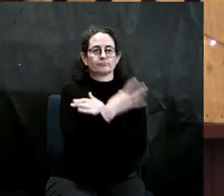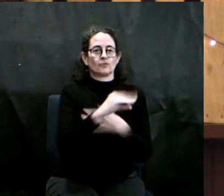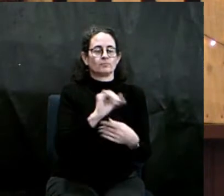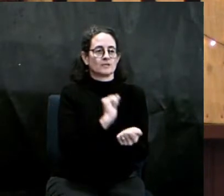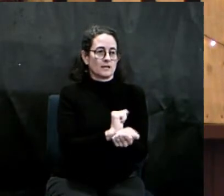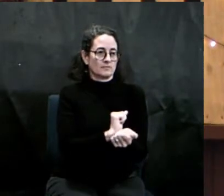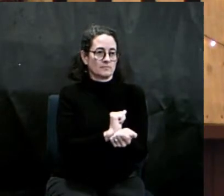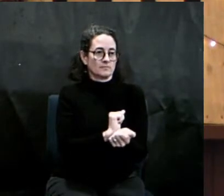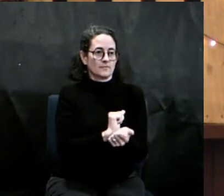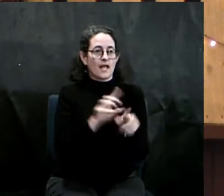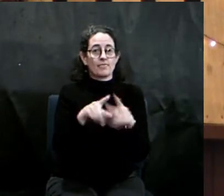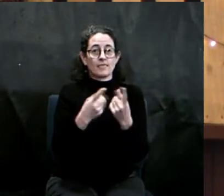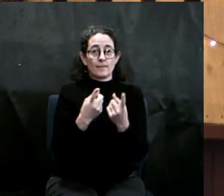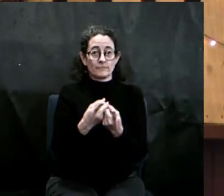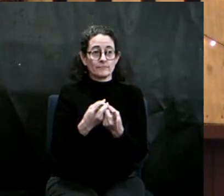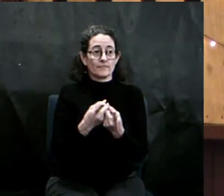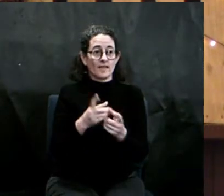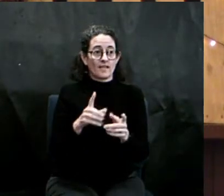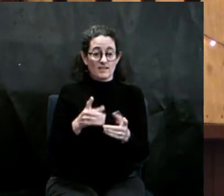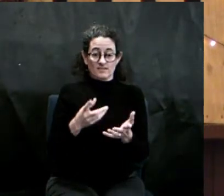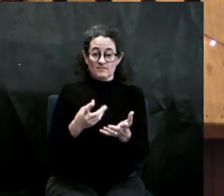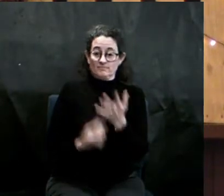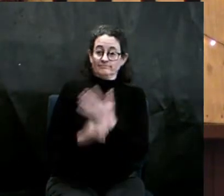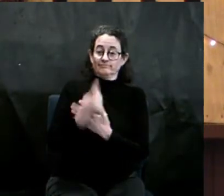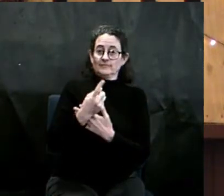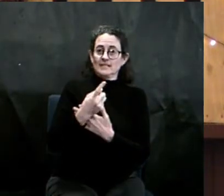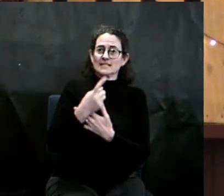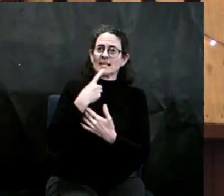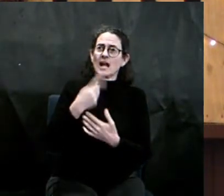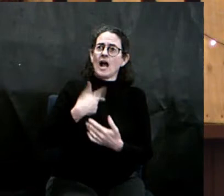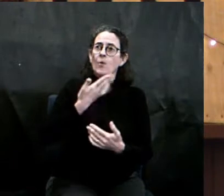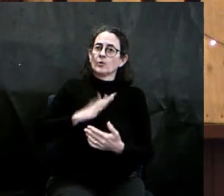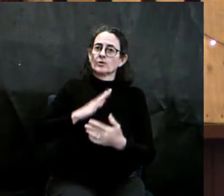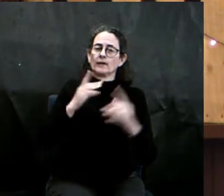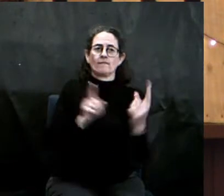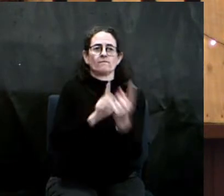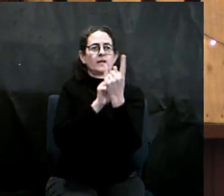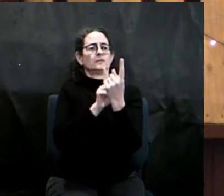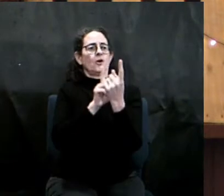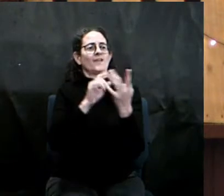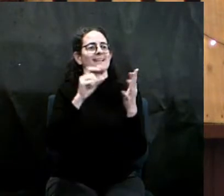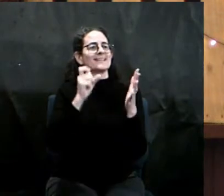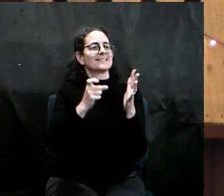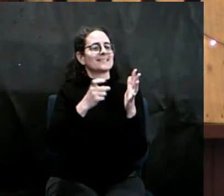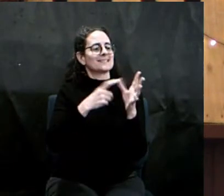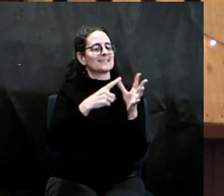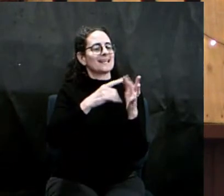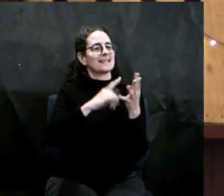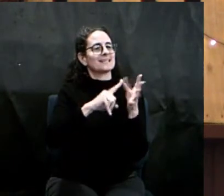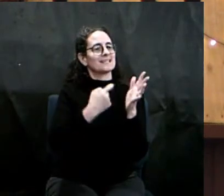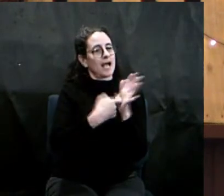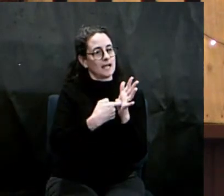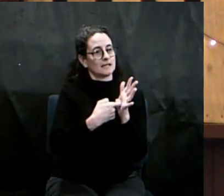things went from there, he appealed to Caesar. And so they said, well, if you, as a Roman citizen, you appeal to Caesar you